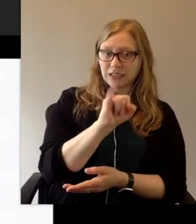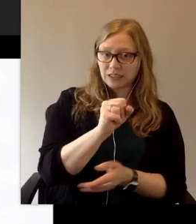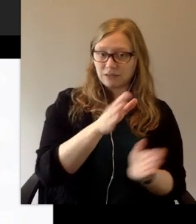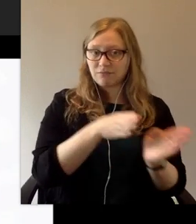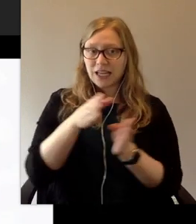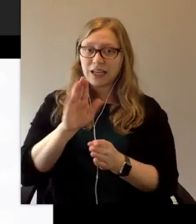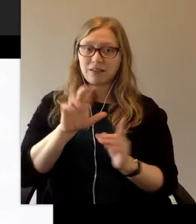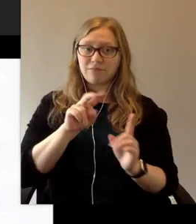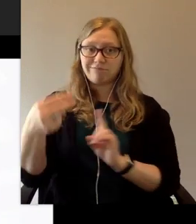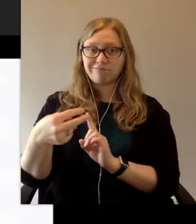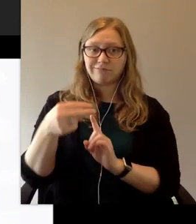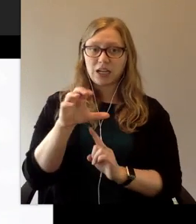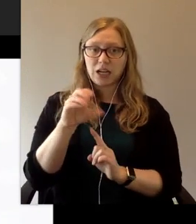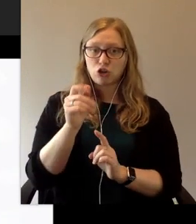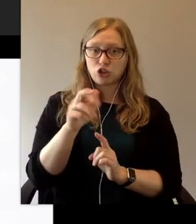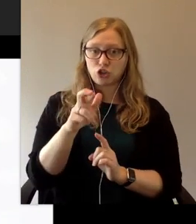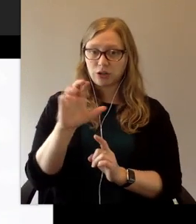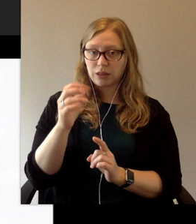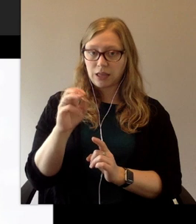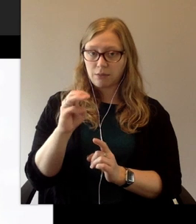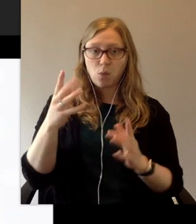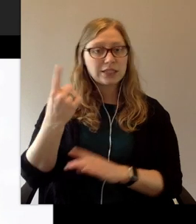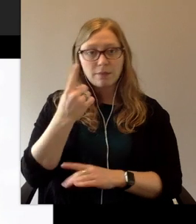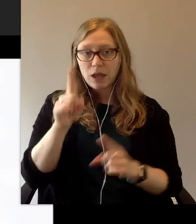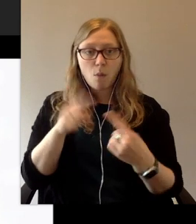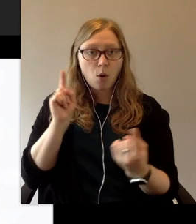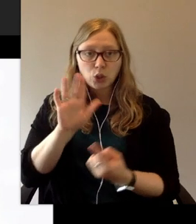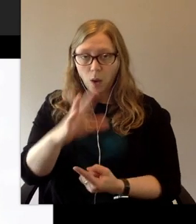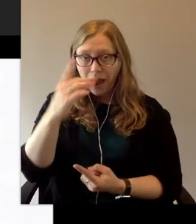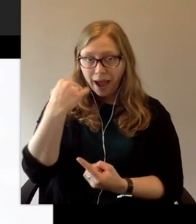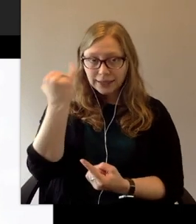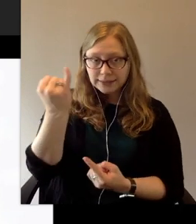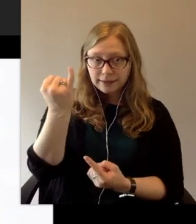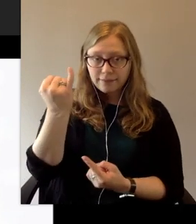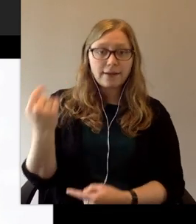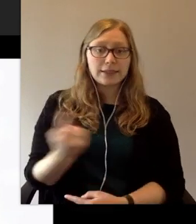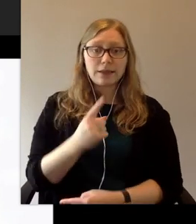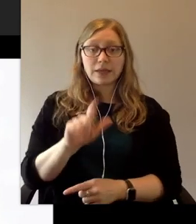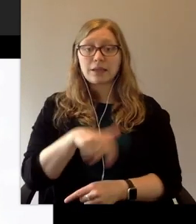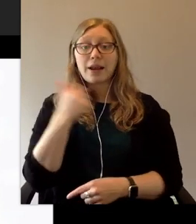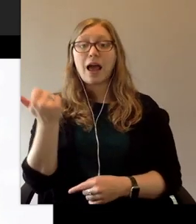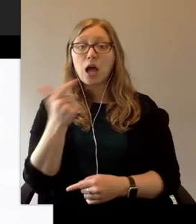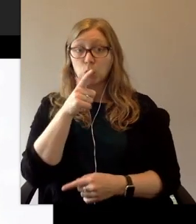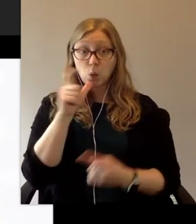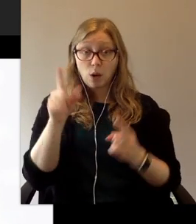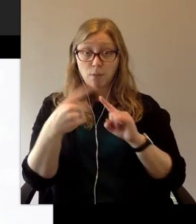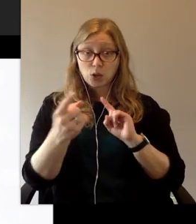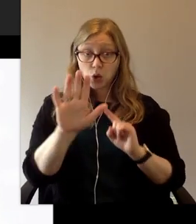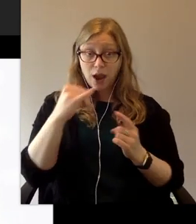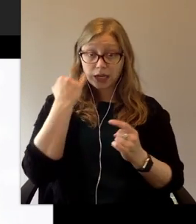counterclaim? What is something that opposes your idea? Something someone who opposes your idea could say.